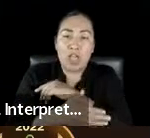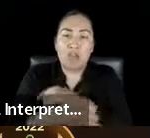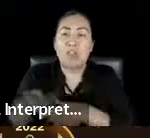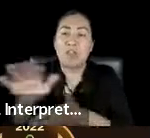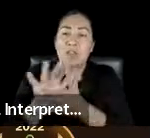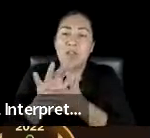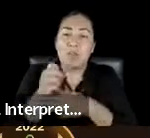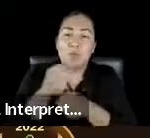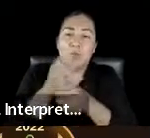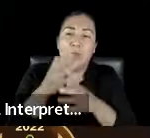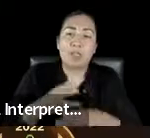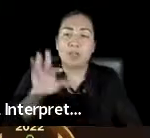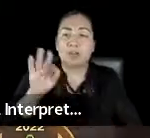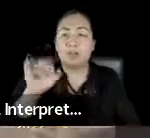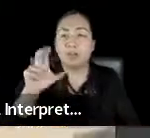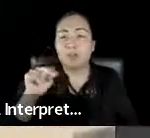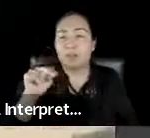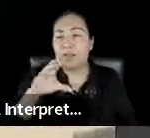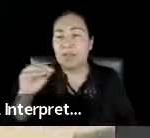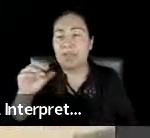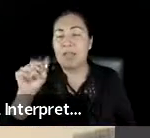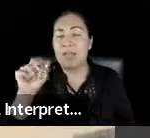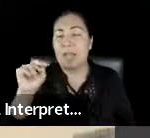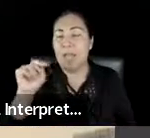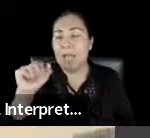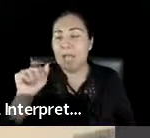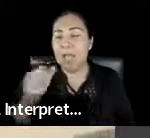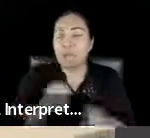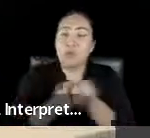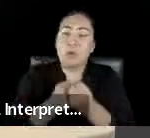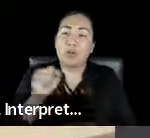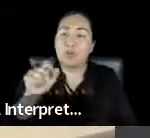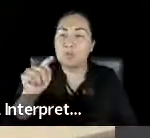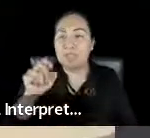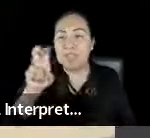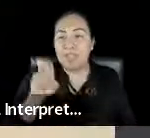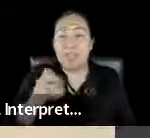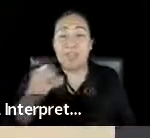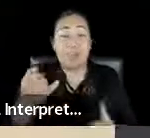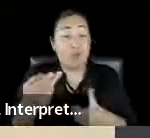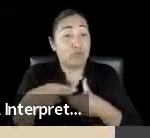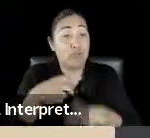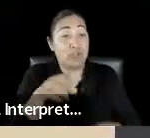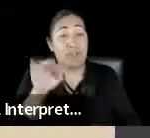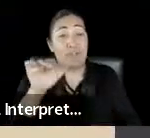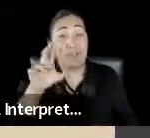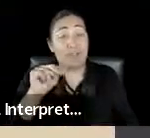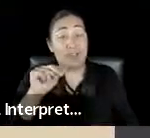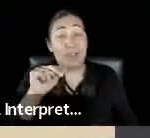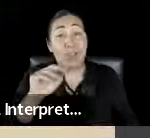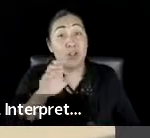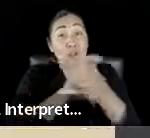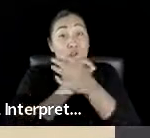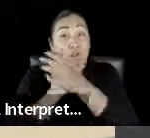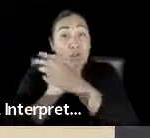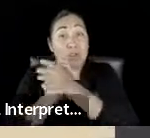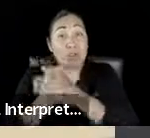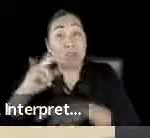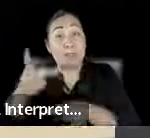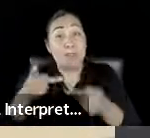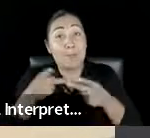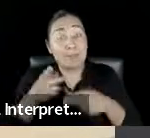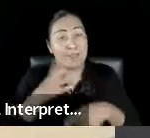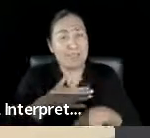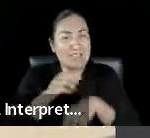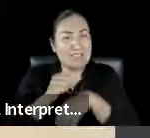joining me on stage now is Finn Lorian. Finn, congratulations, second place. Well done. Please send our love to Anna.